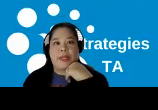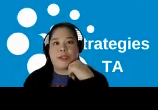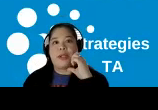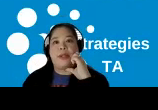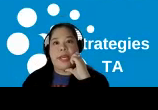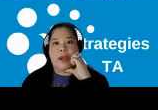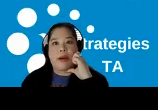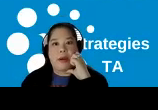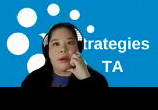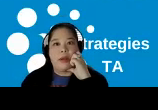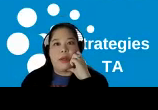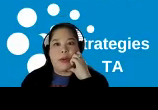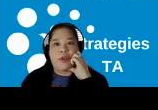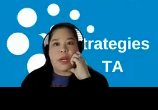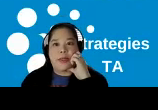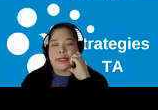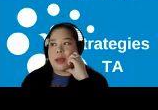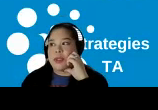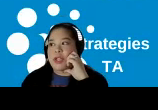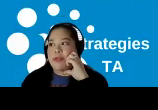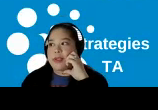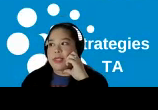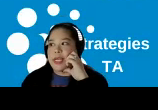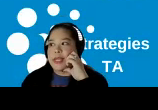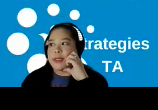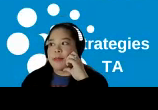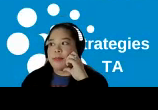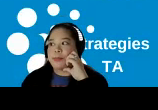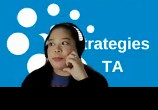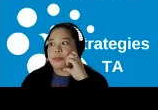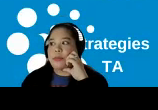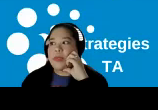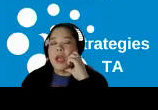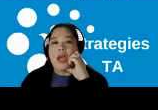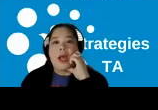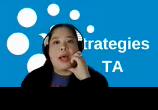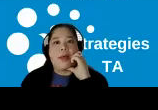state, and mentioned that they are, you know, trying to establish FRCs